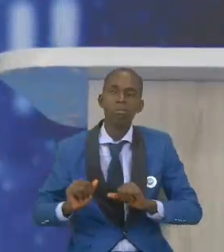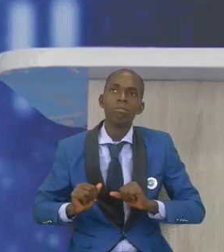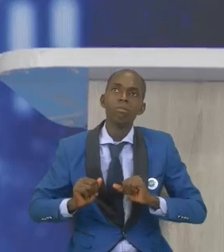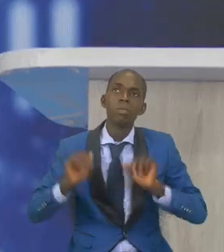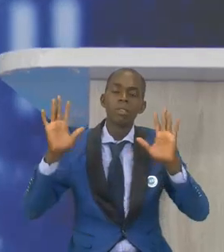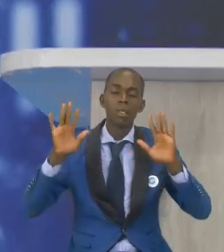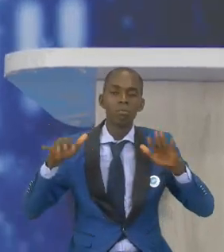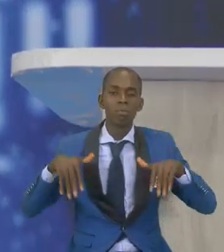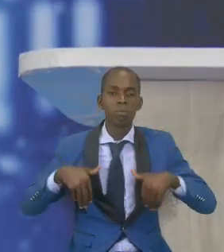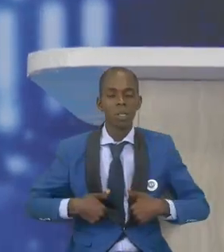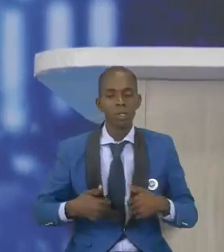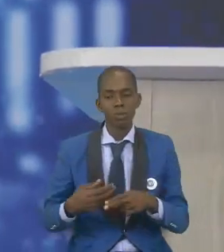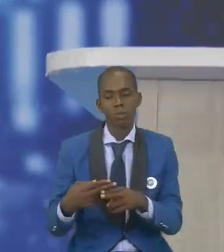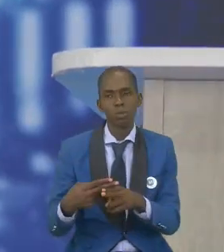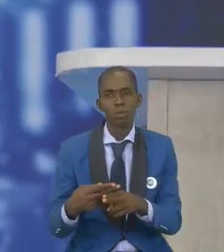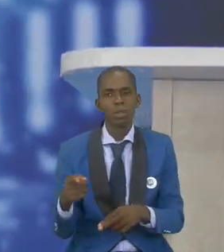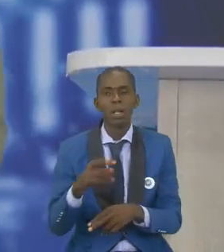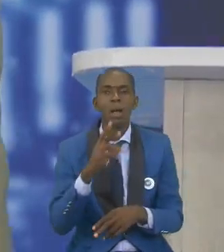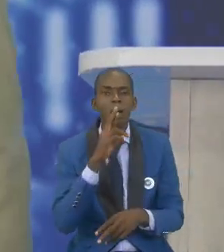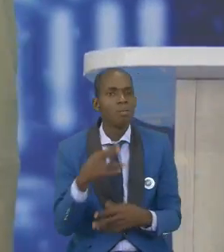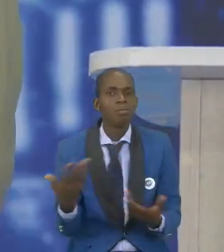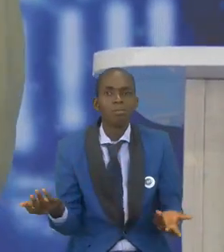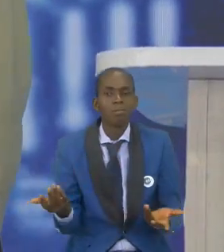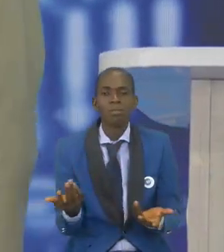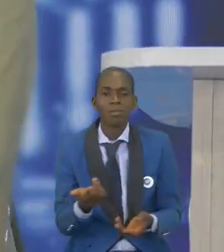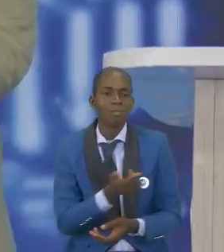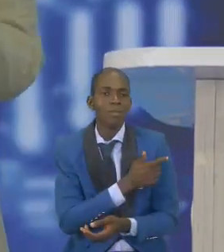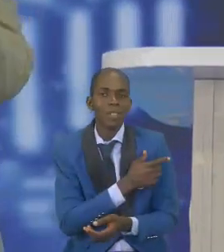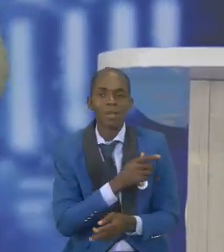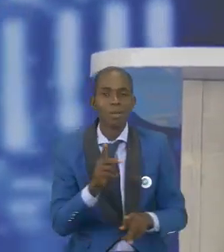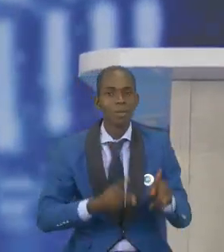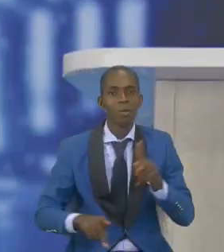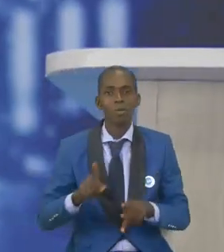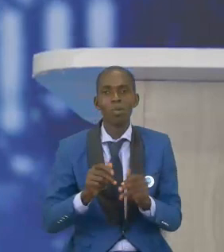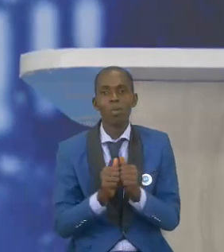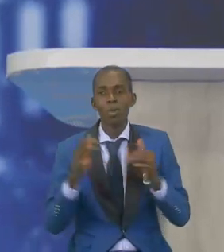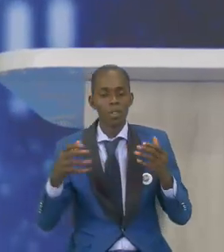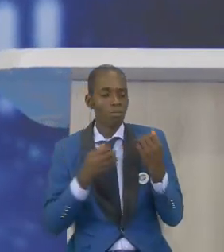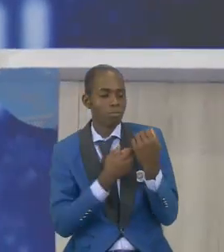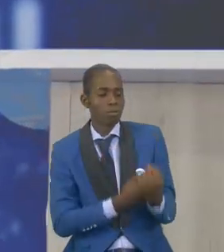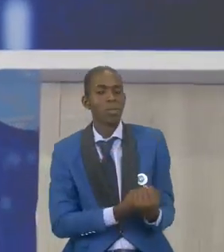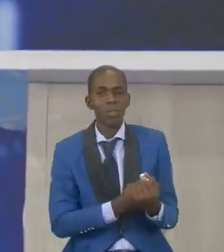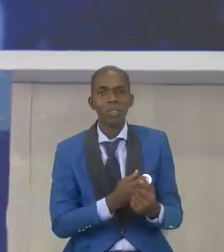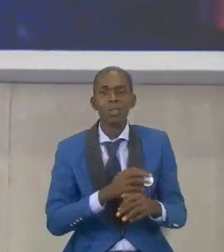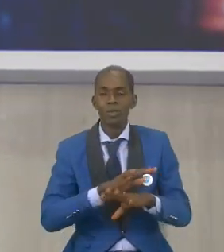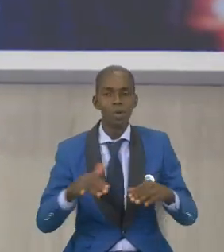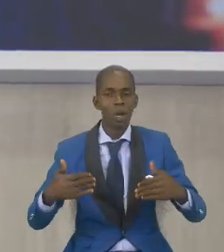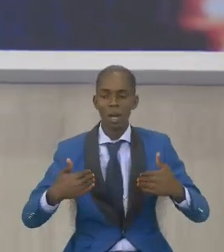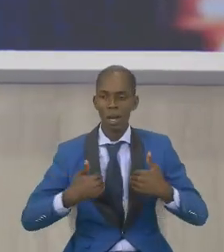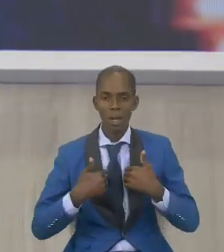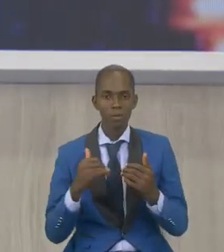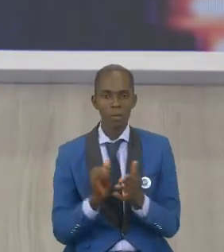soon. They're cowards. There's no courage. They cannot have stamina. And if they